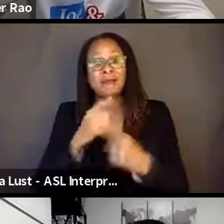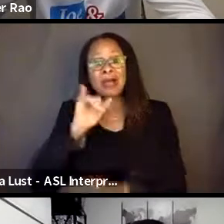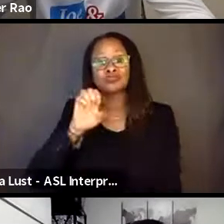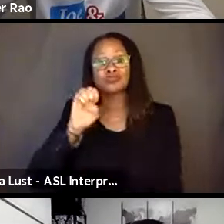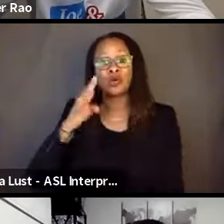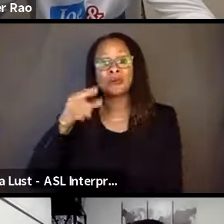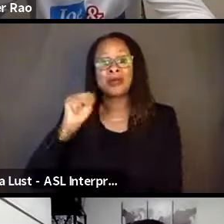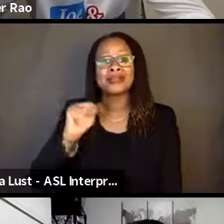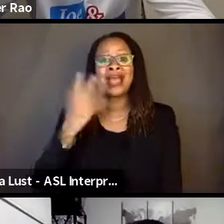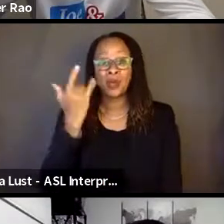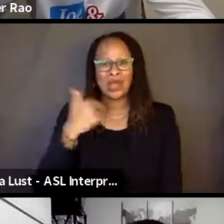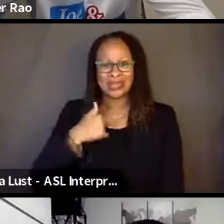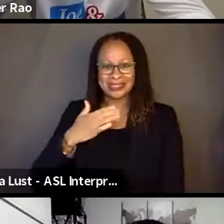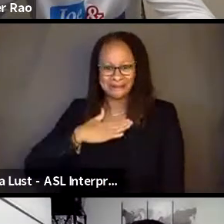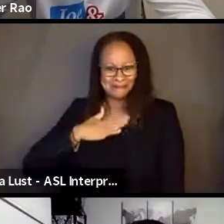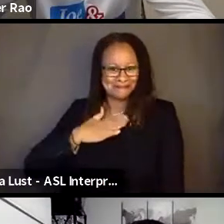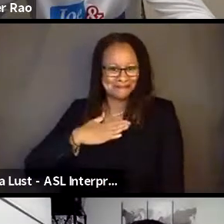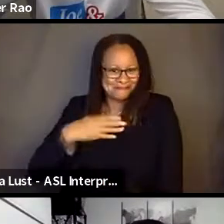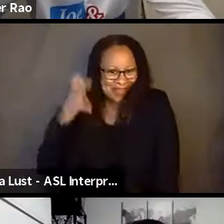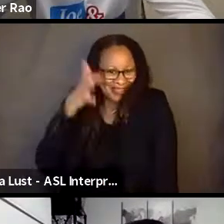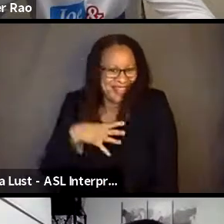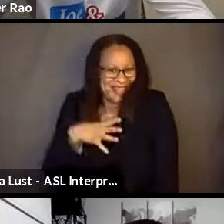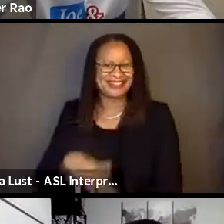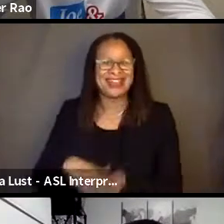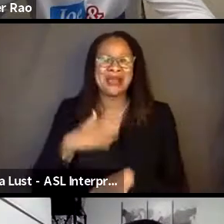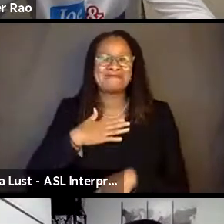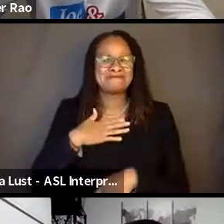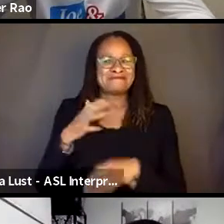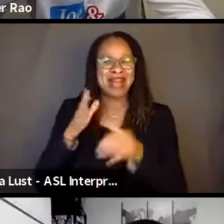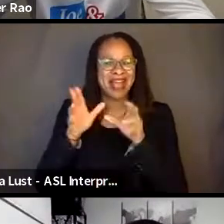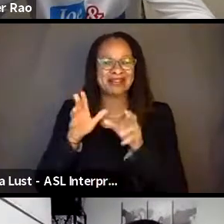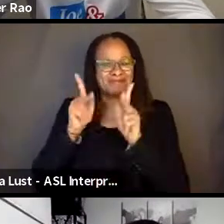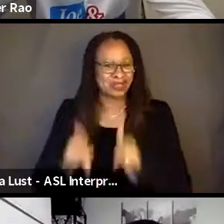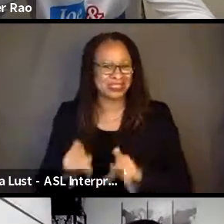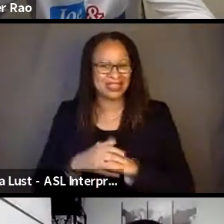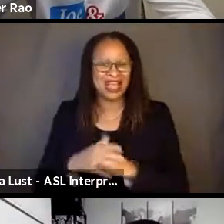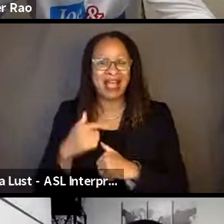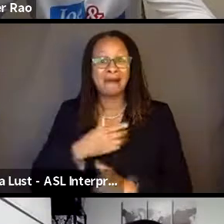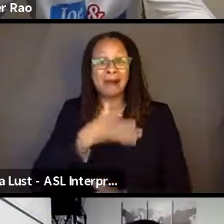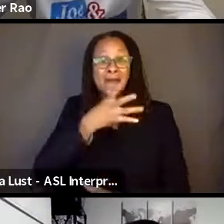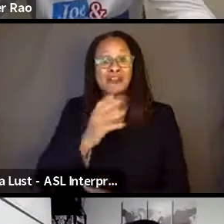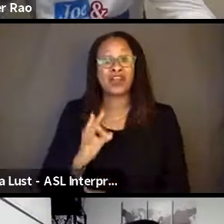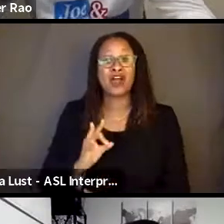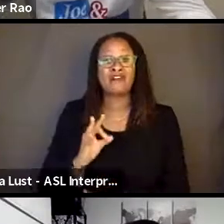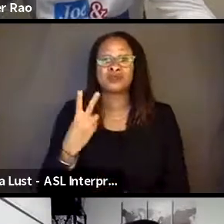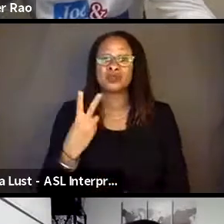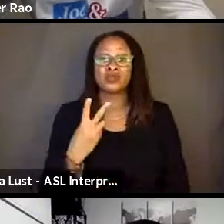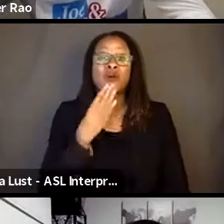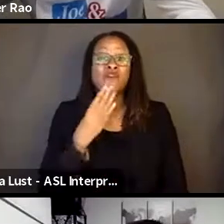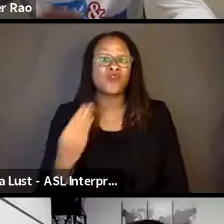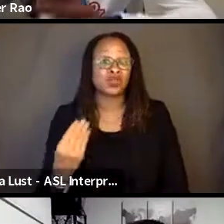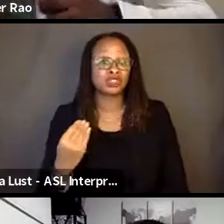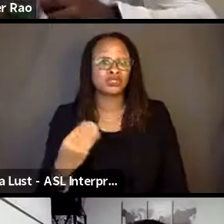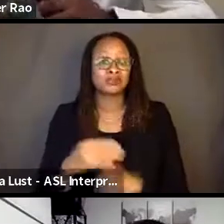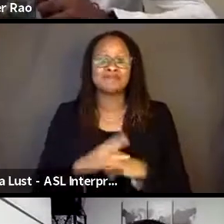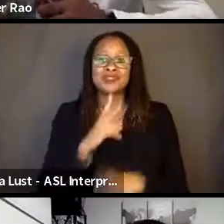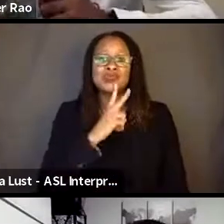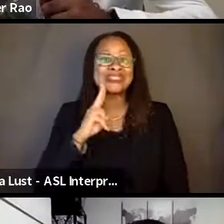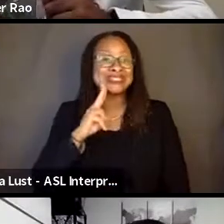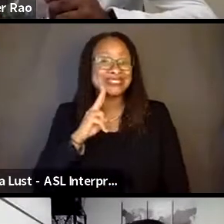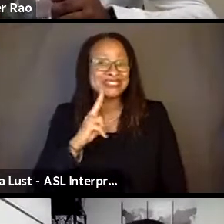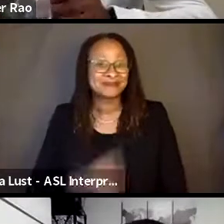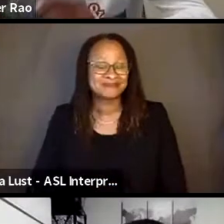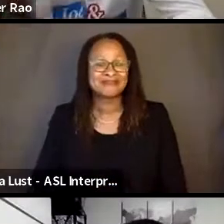Biden and why he's my guy. He's my candidate. I'm a mother of two 14-year-olds. They're twins,